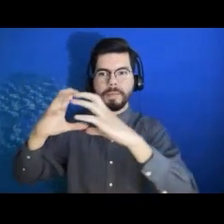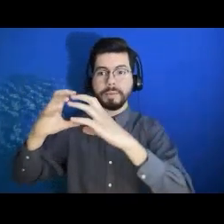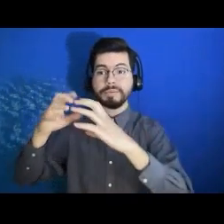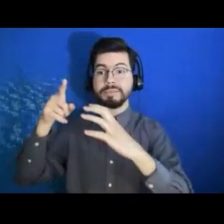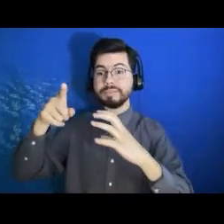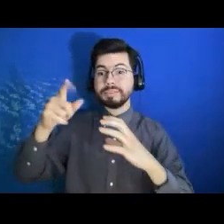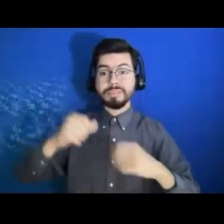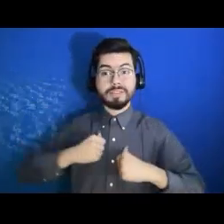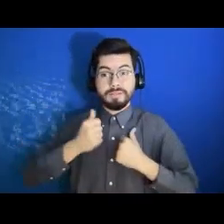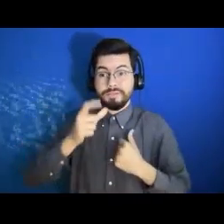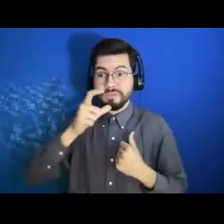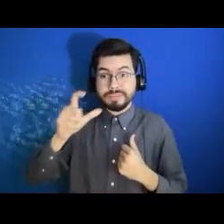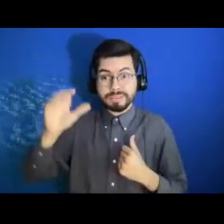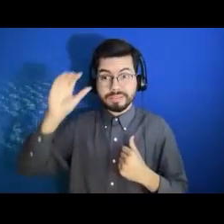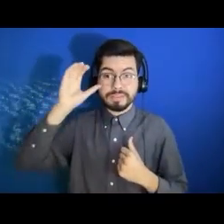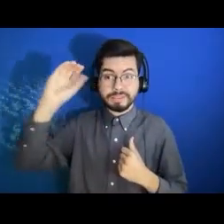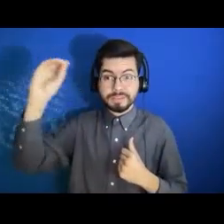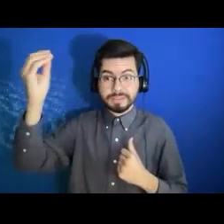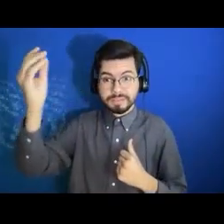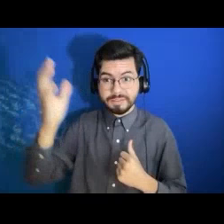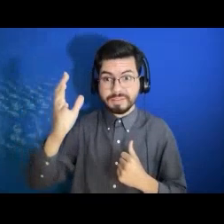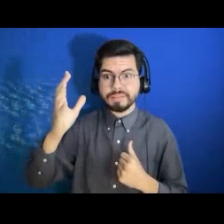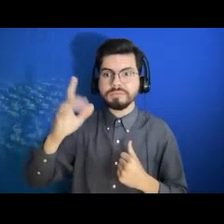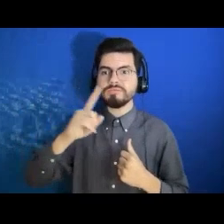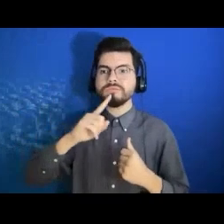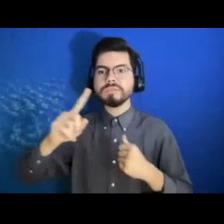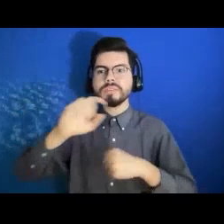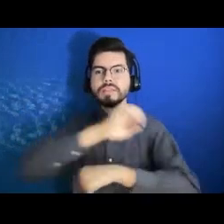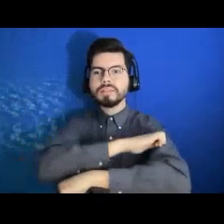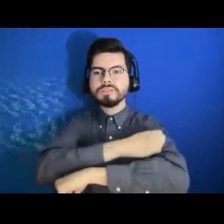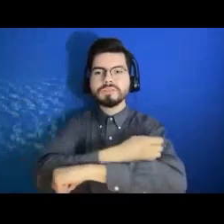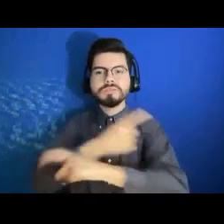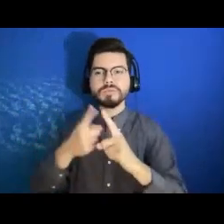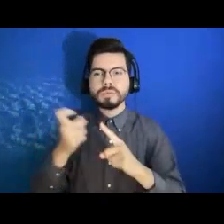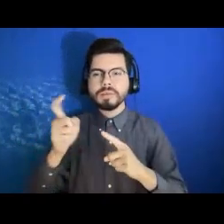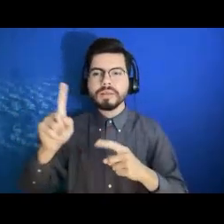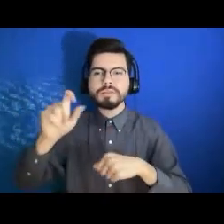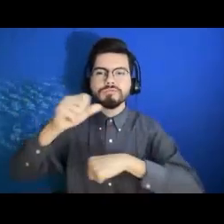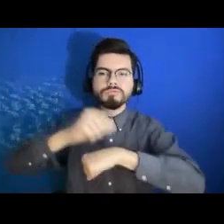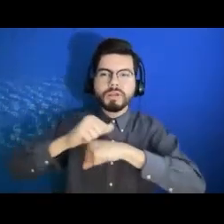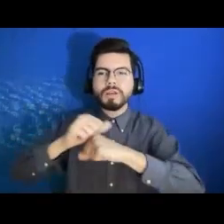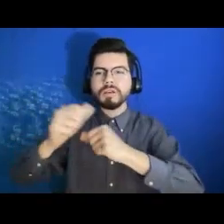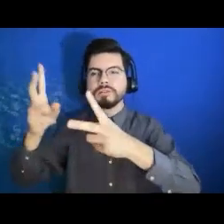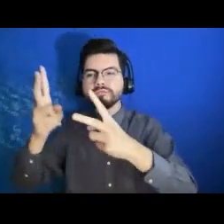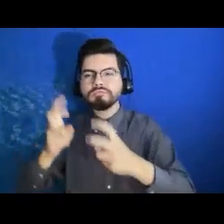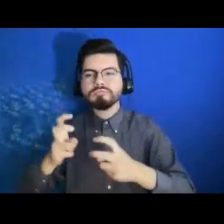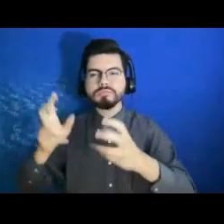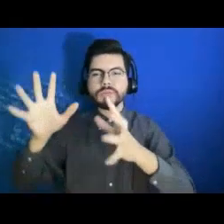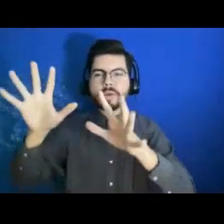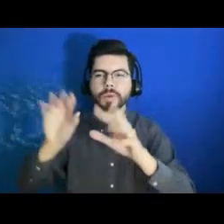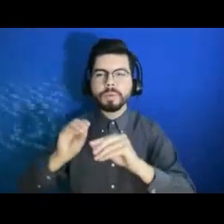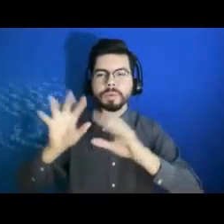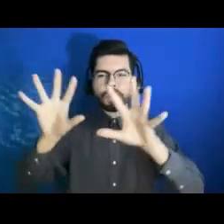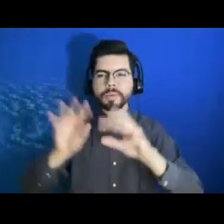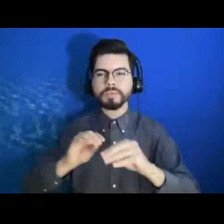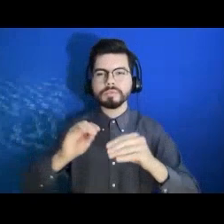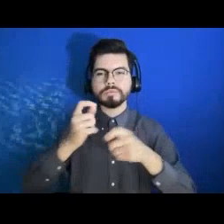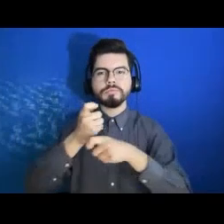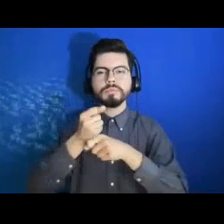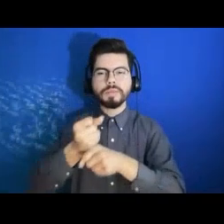for energy. It gets its energy from its surroundings, from the rocks that these are in. So if they can understand that